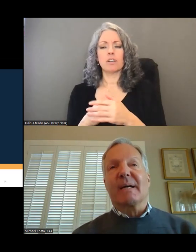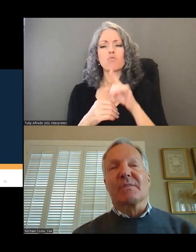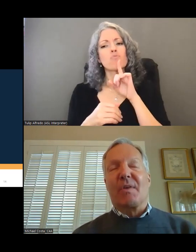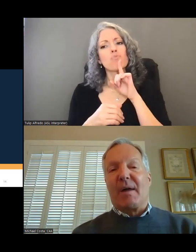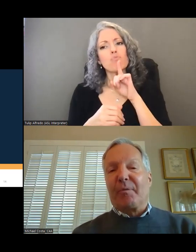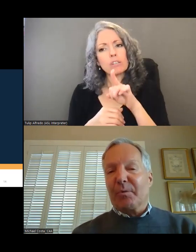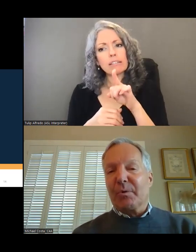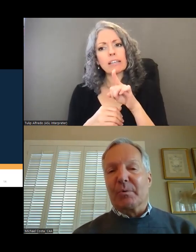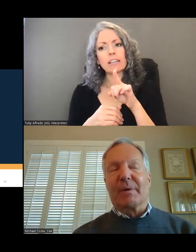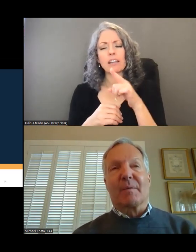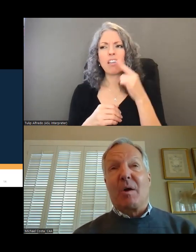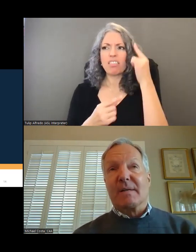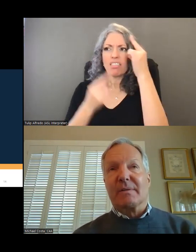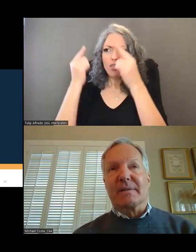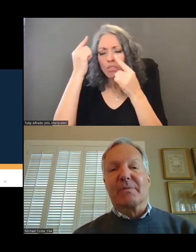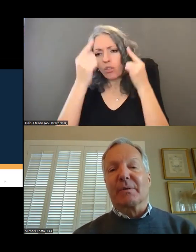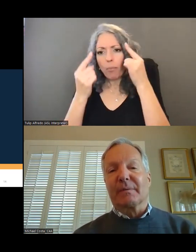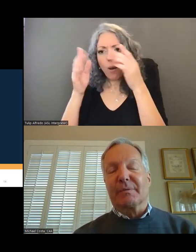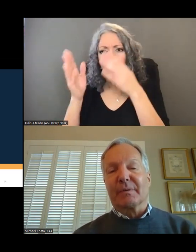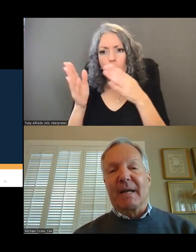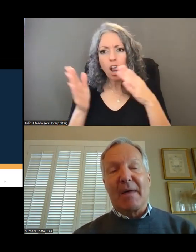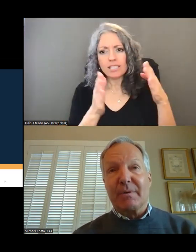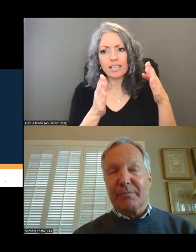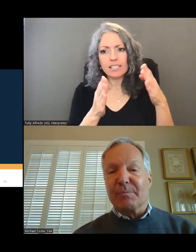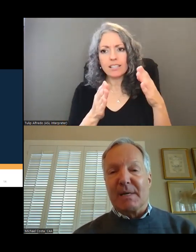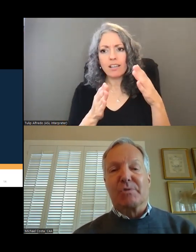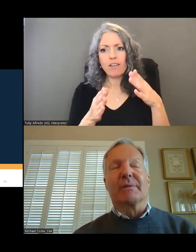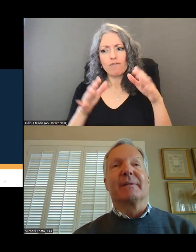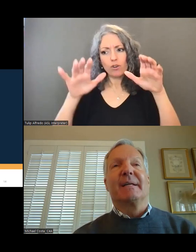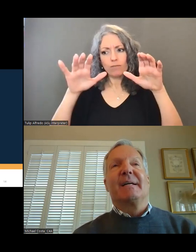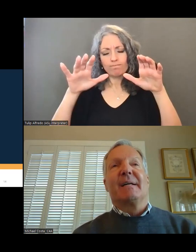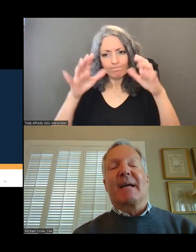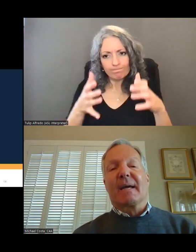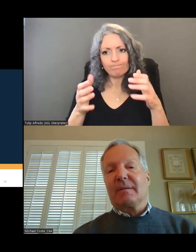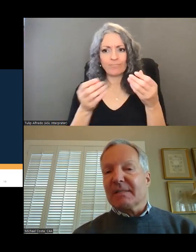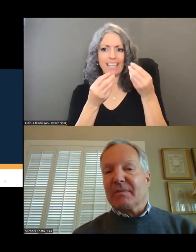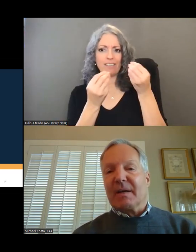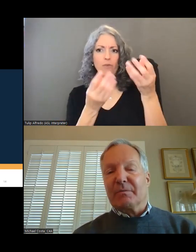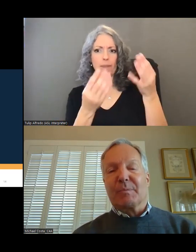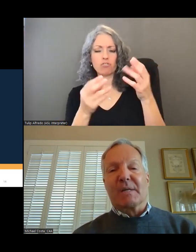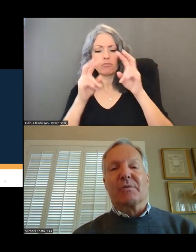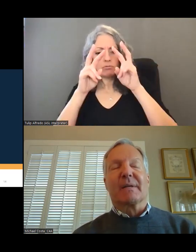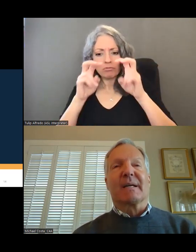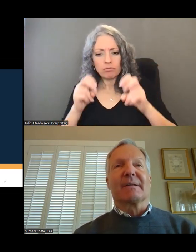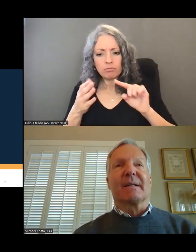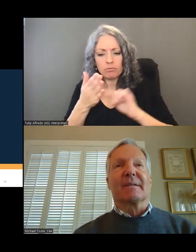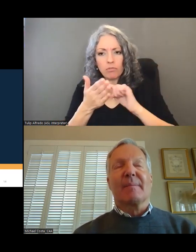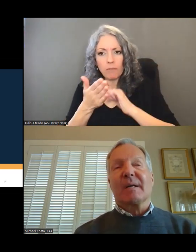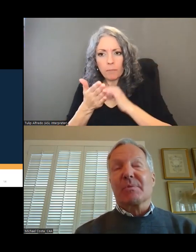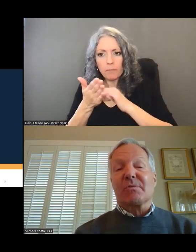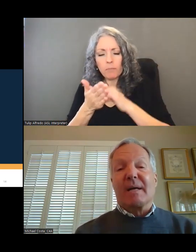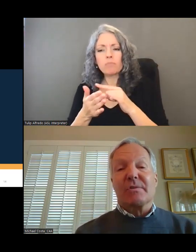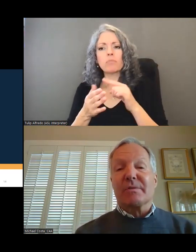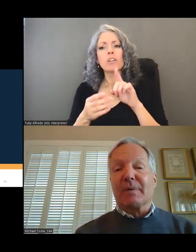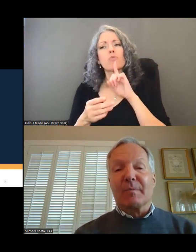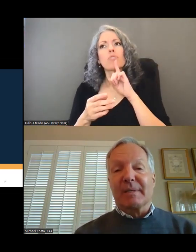really has thought through in a process for gathering information, analyzing that information, and coming